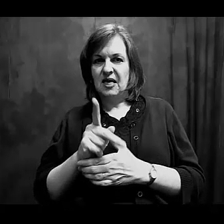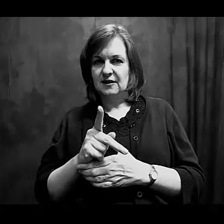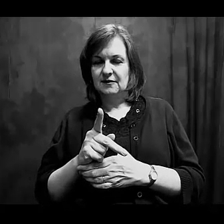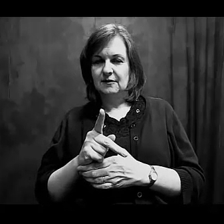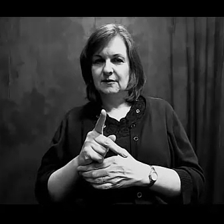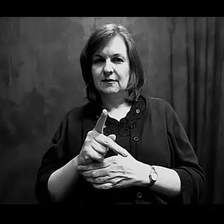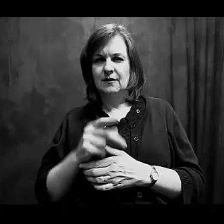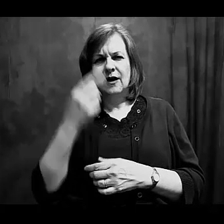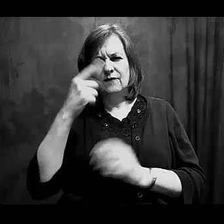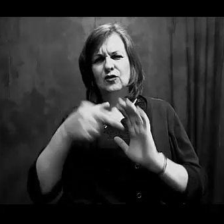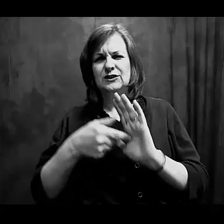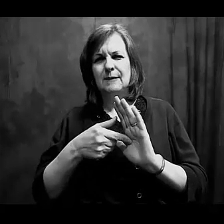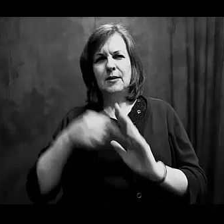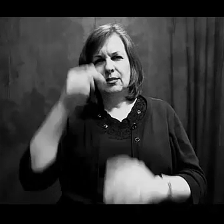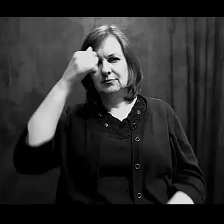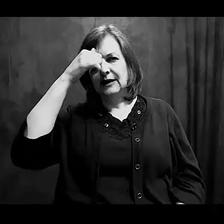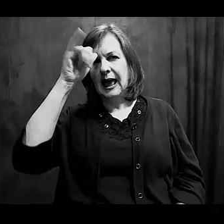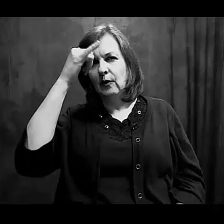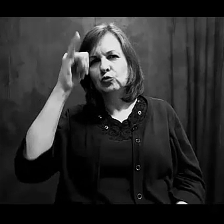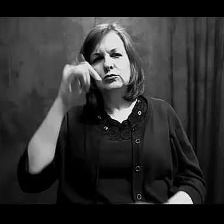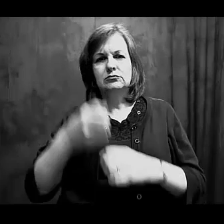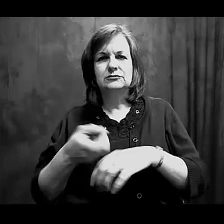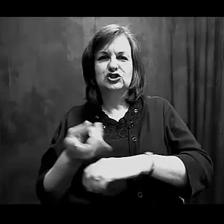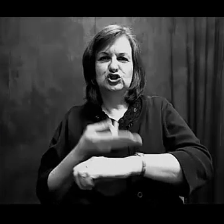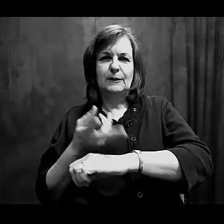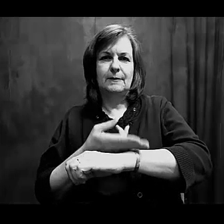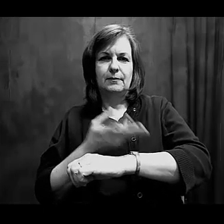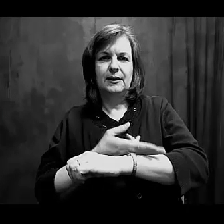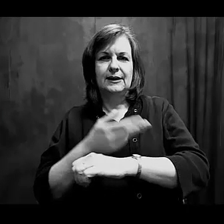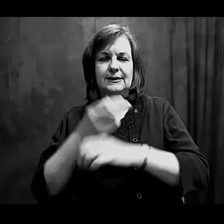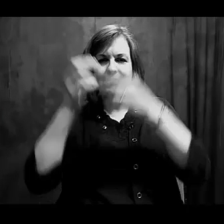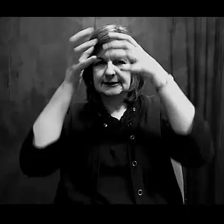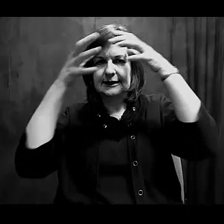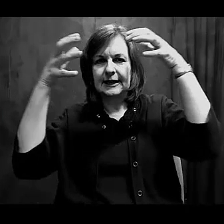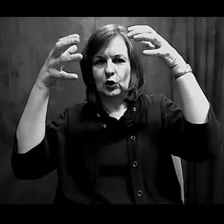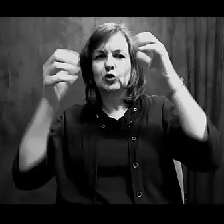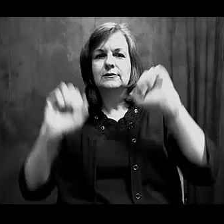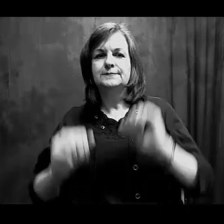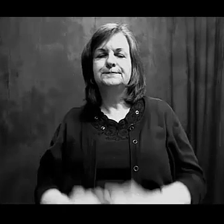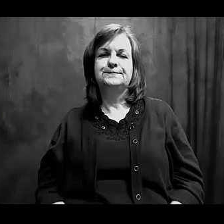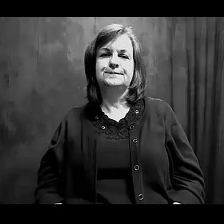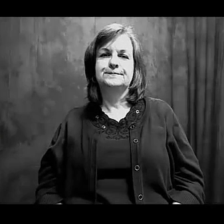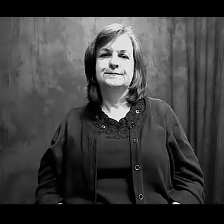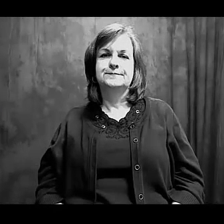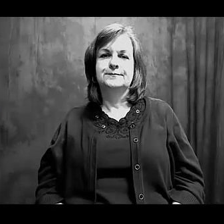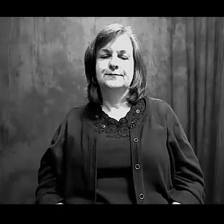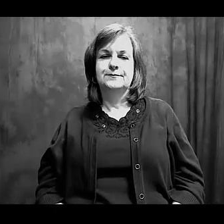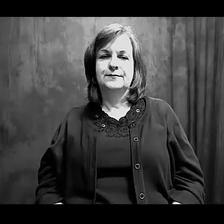And these would be things like cows and sheep and deer.